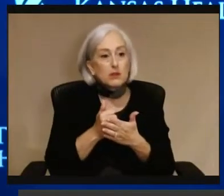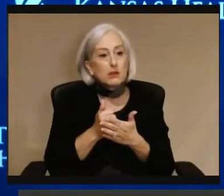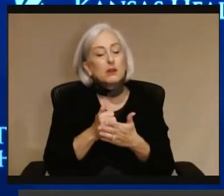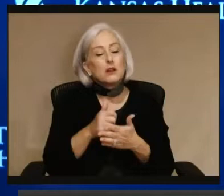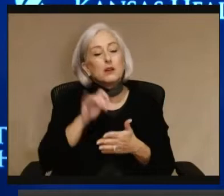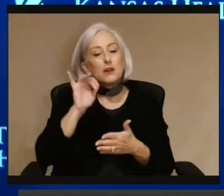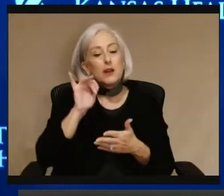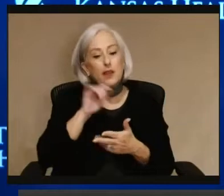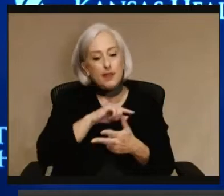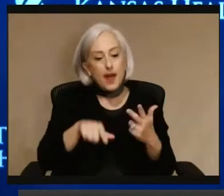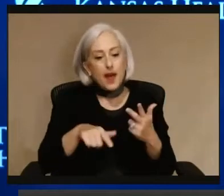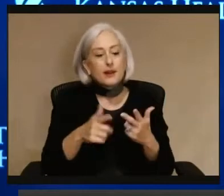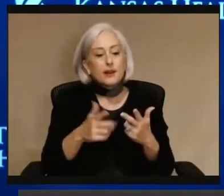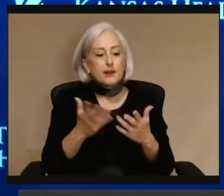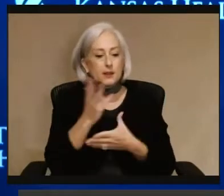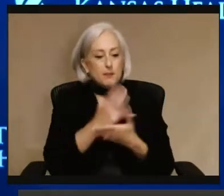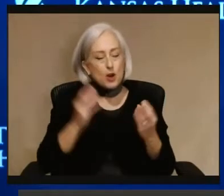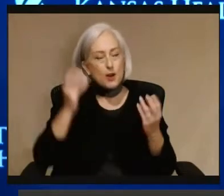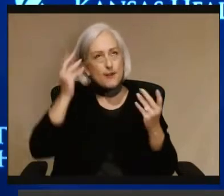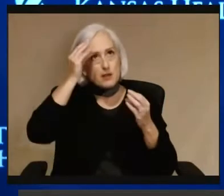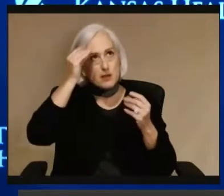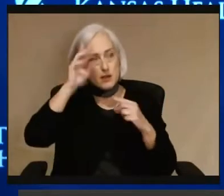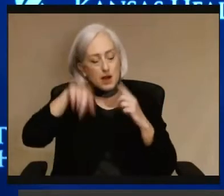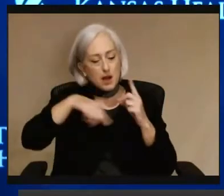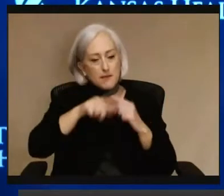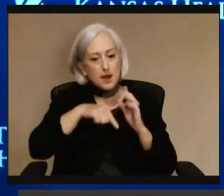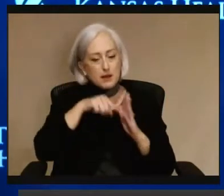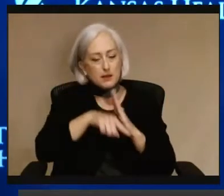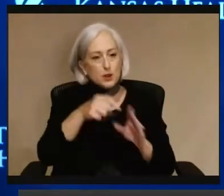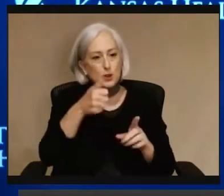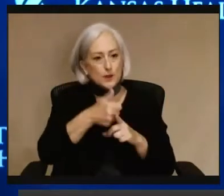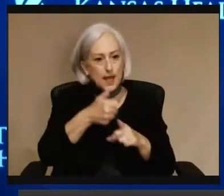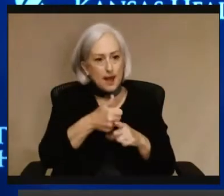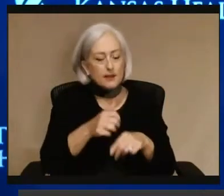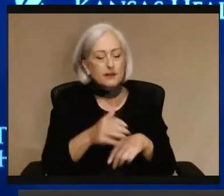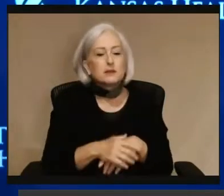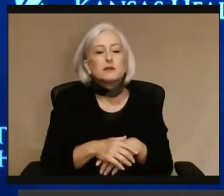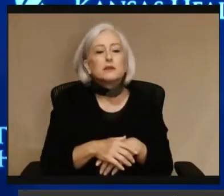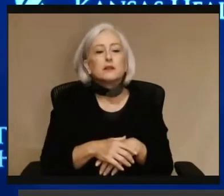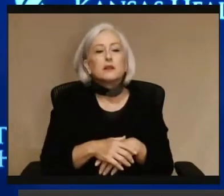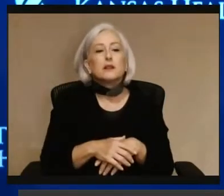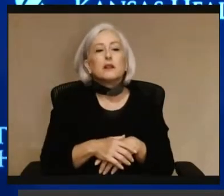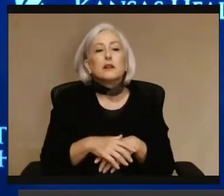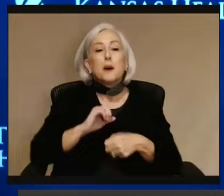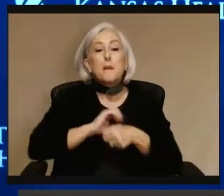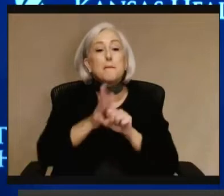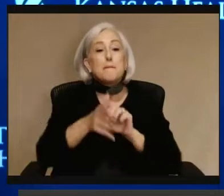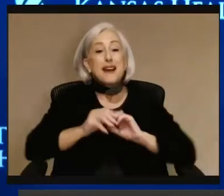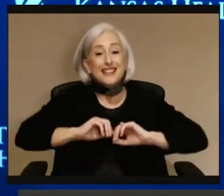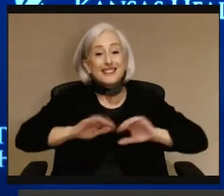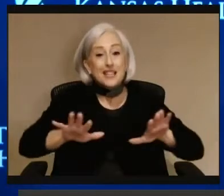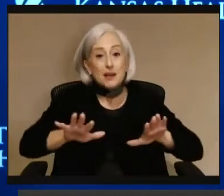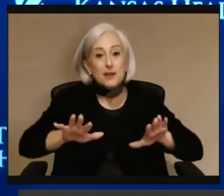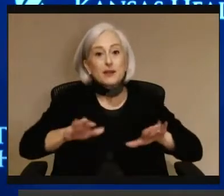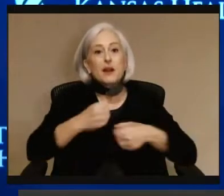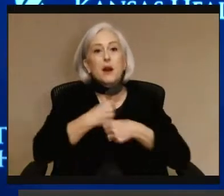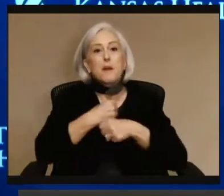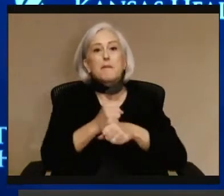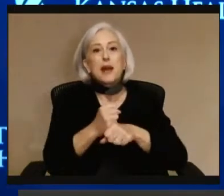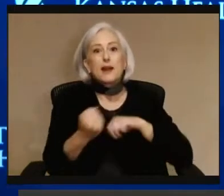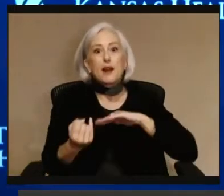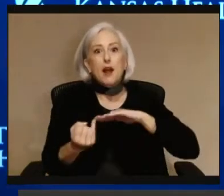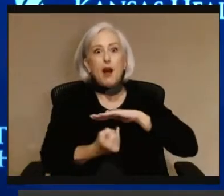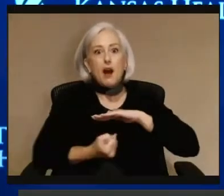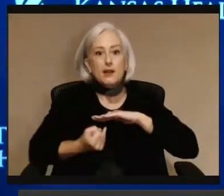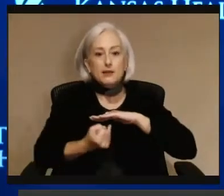ideation. But the other thing is that the pandemic produced isolation, and we are social animals, and we're also